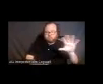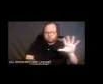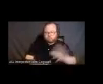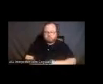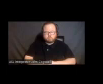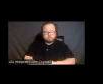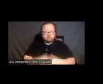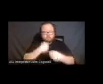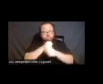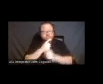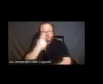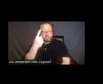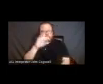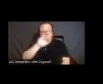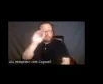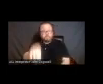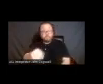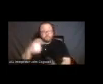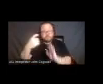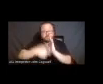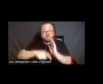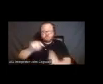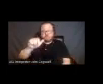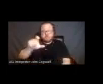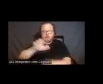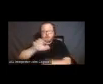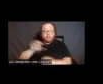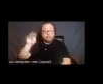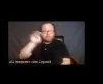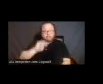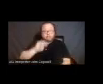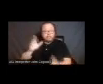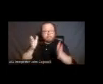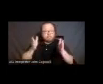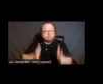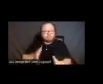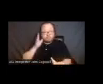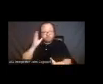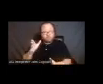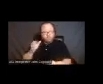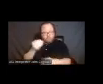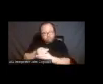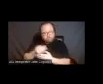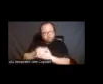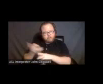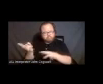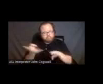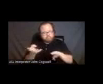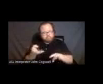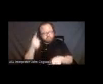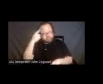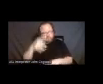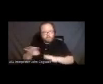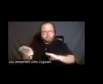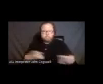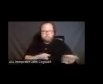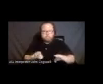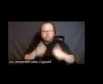It created a 1% tax on millionaires to generate a dedicated funding stream for public behavioral health